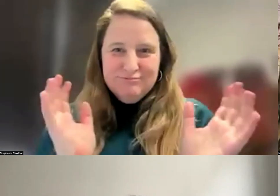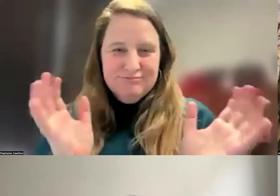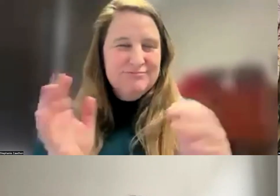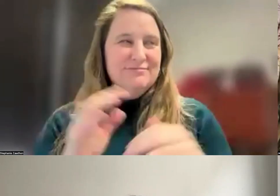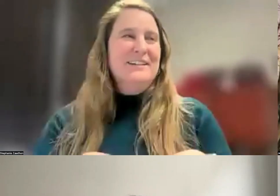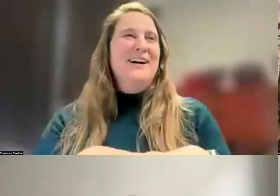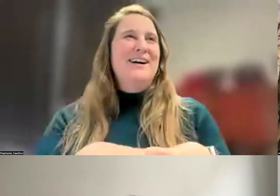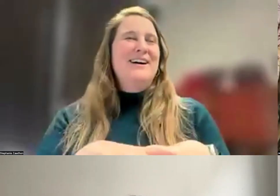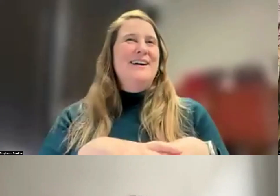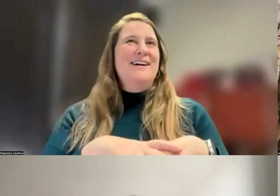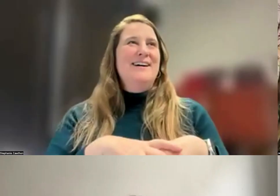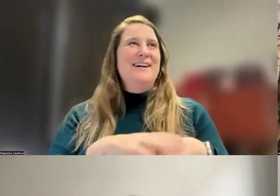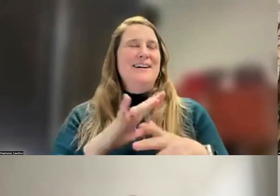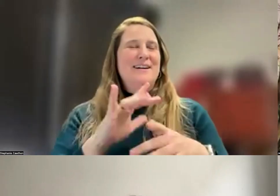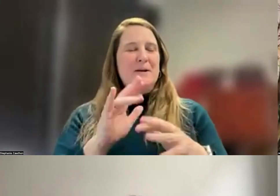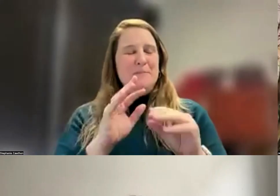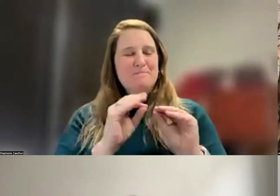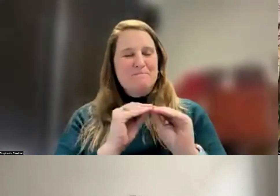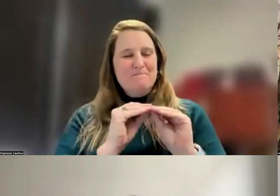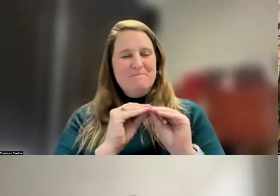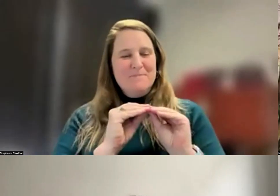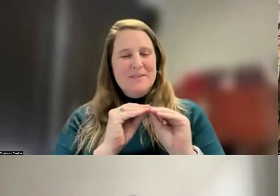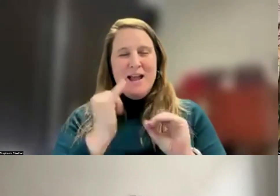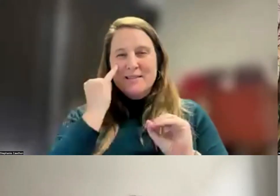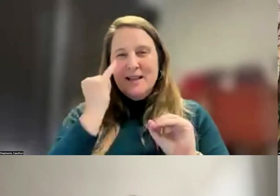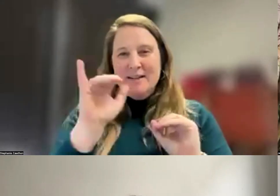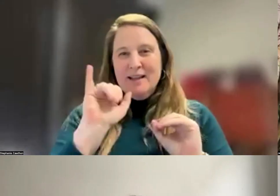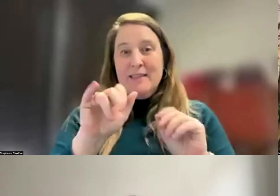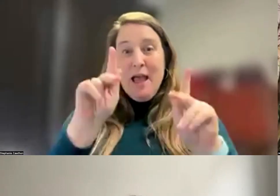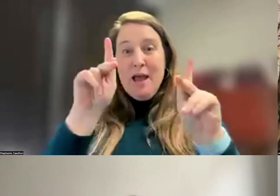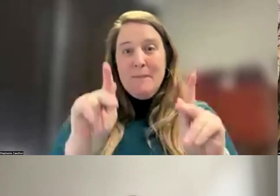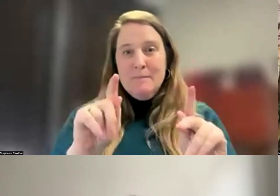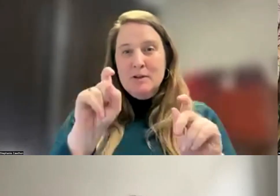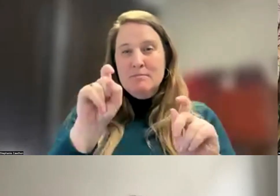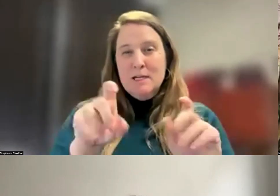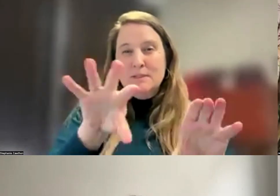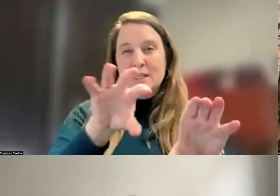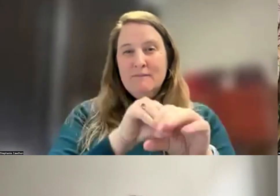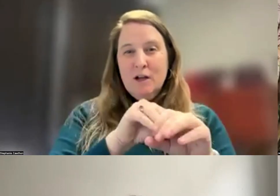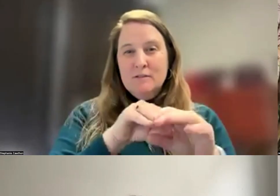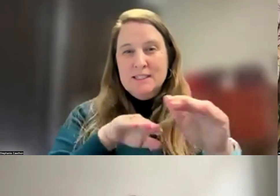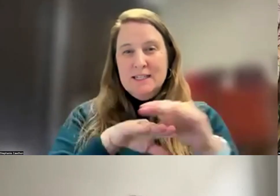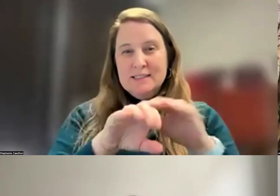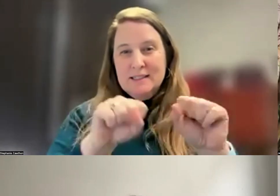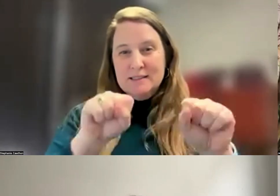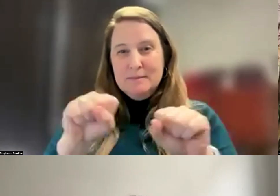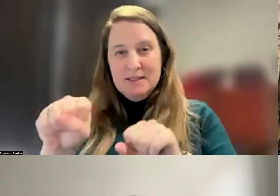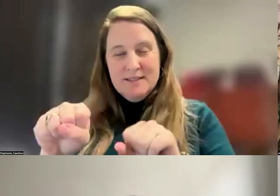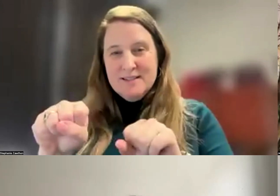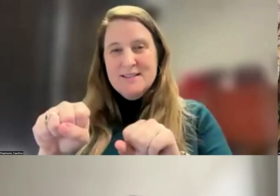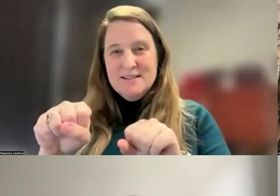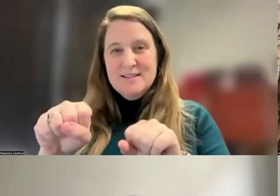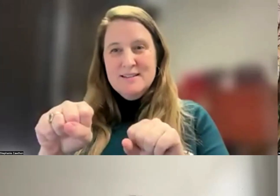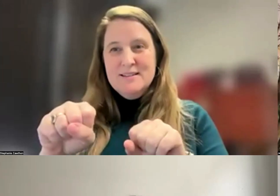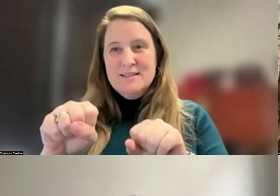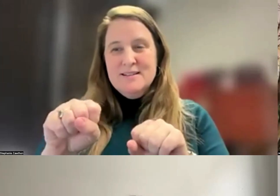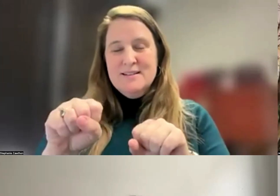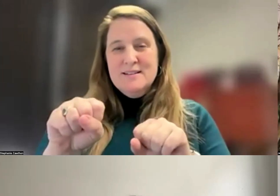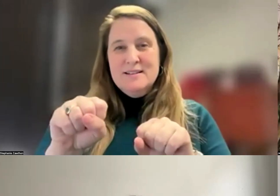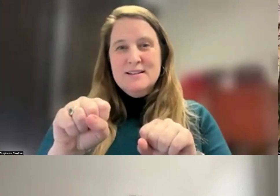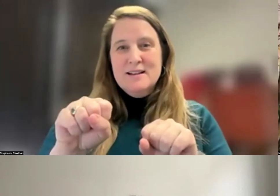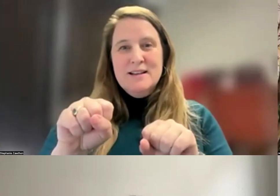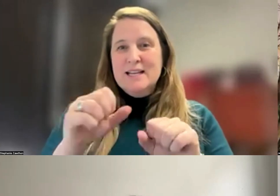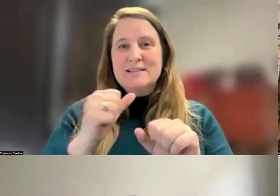would have a very lengthy chat. We could talk about this forever, right? But I think that people have